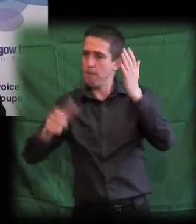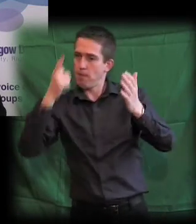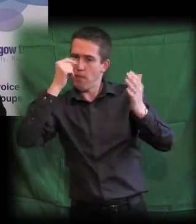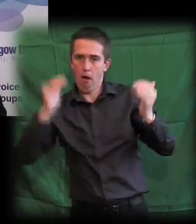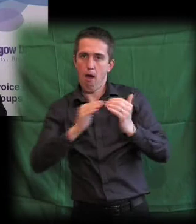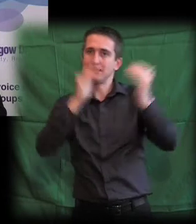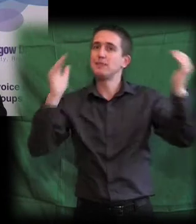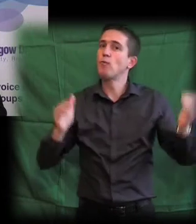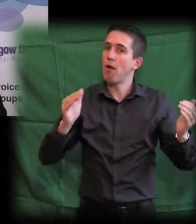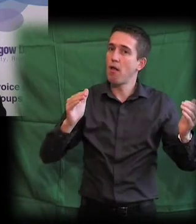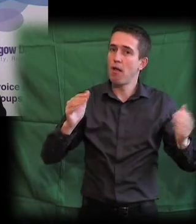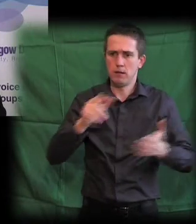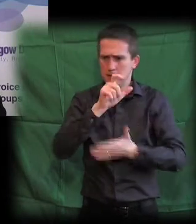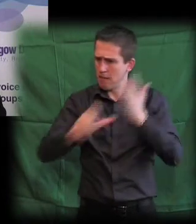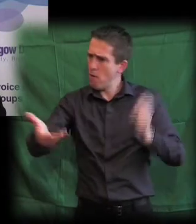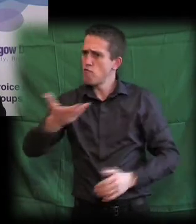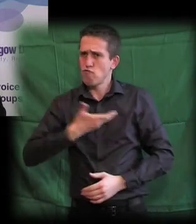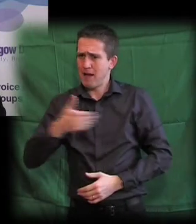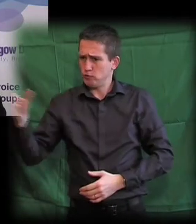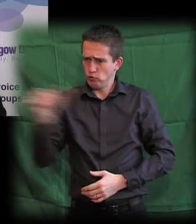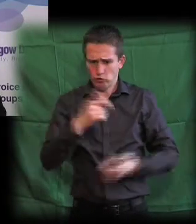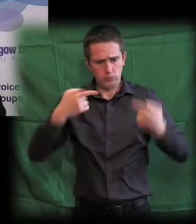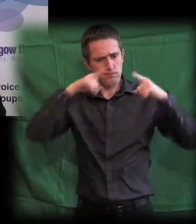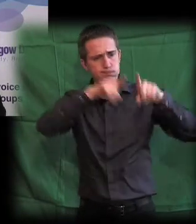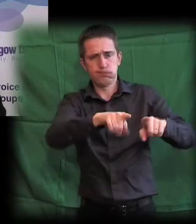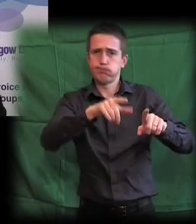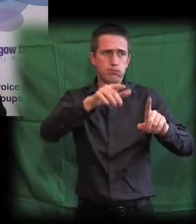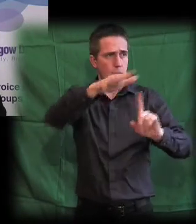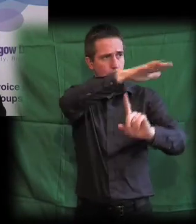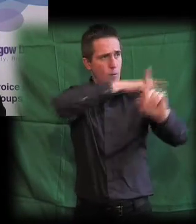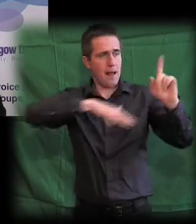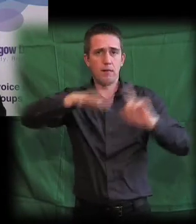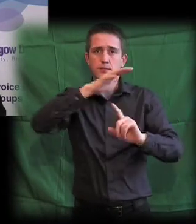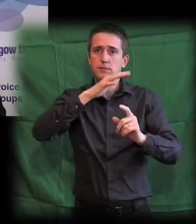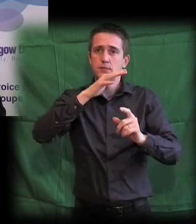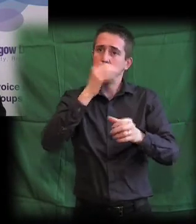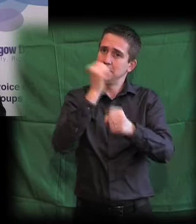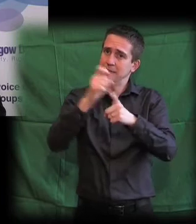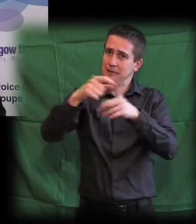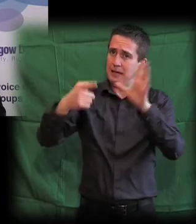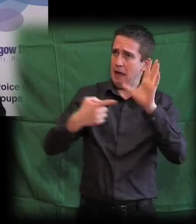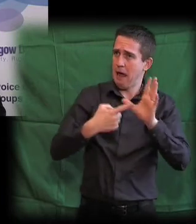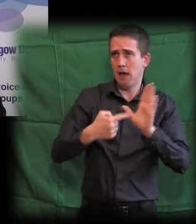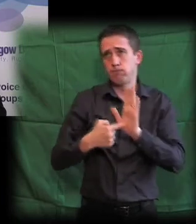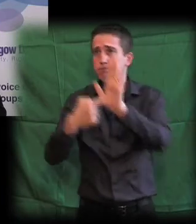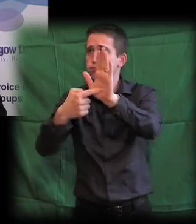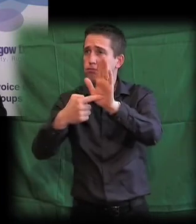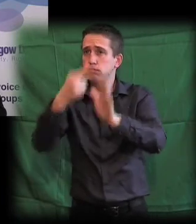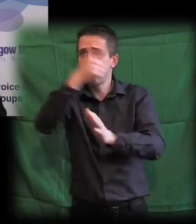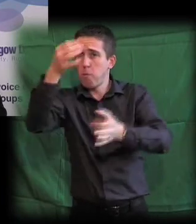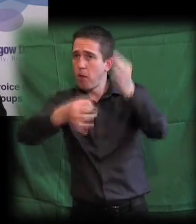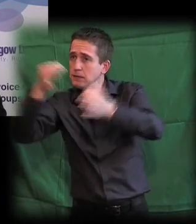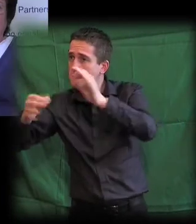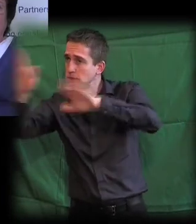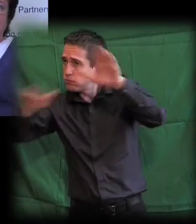are as important as anybody else's, and GDA make sure that the politicians and people in power